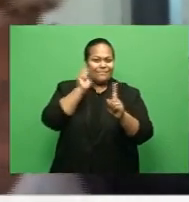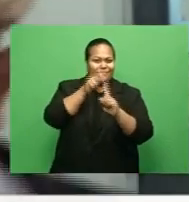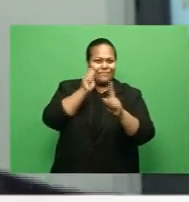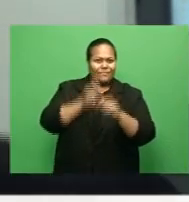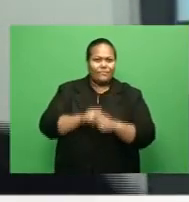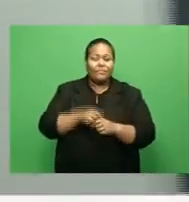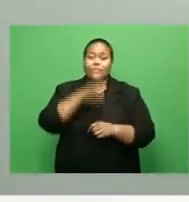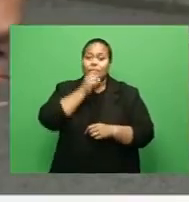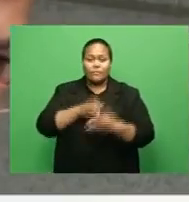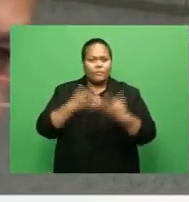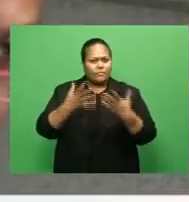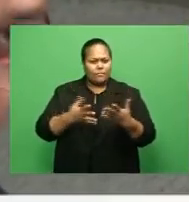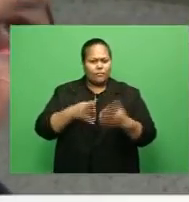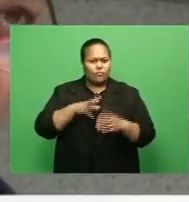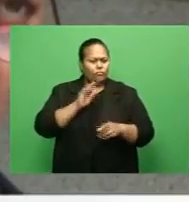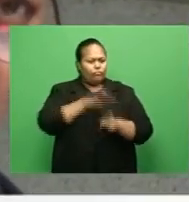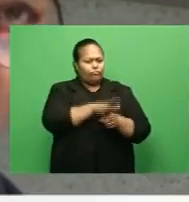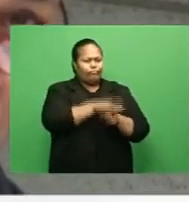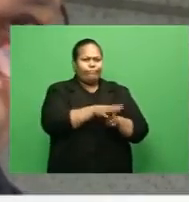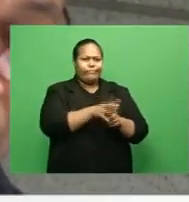killer labeled violent person.